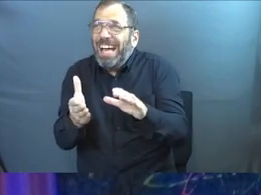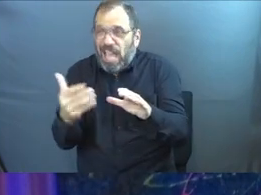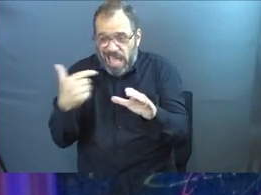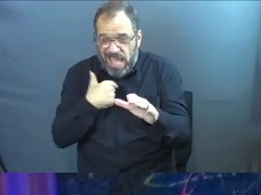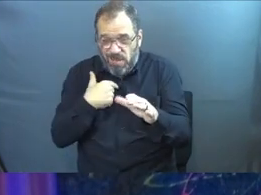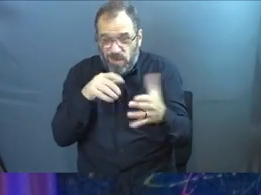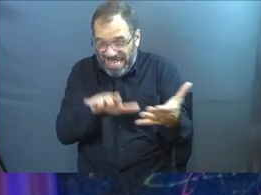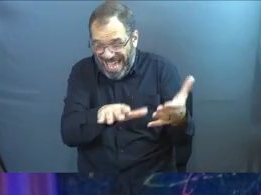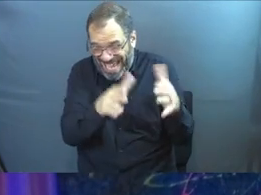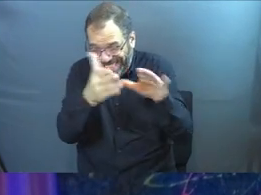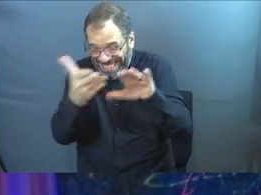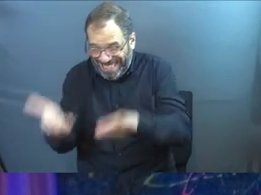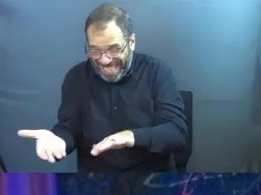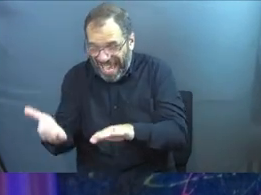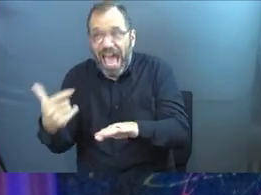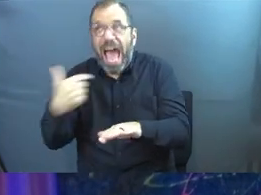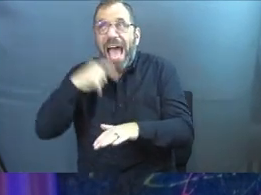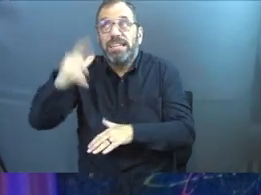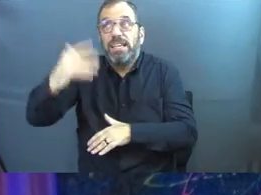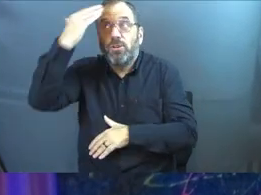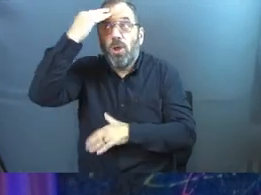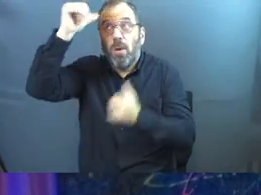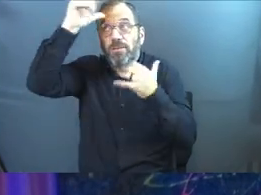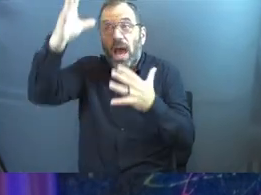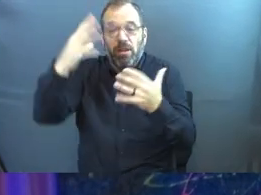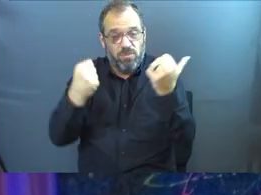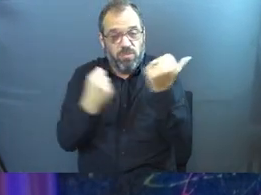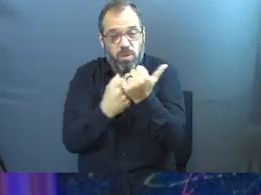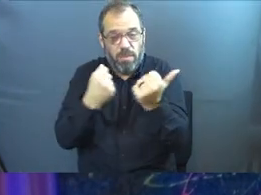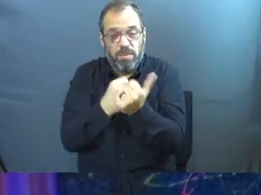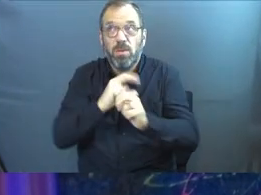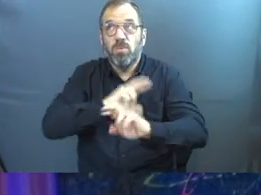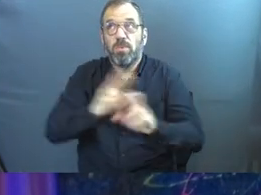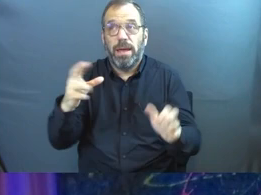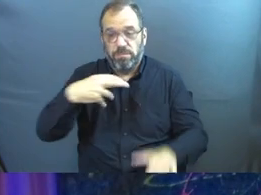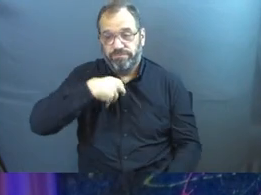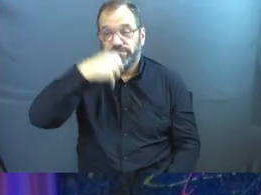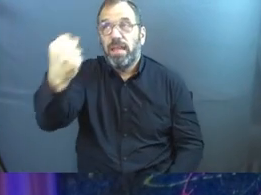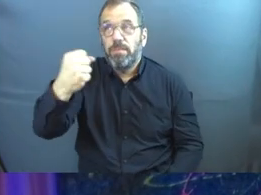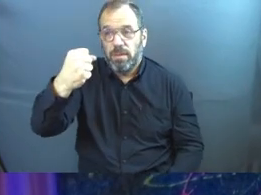when I cross that threshold, I need to know, Father, that you've got me on the other side.